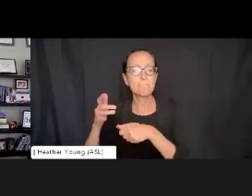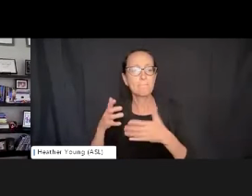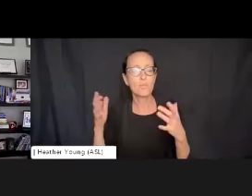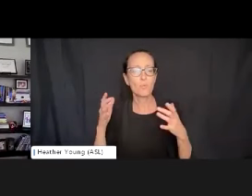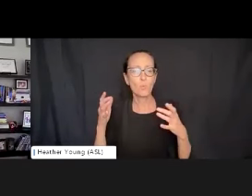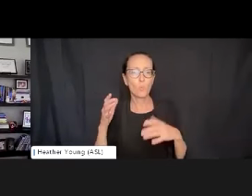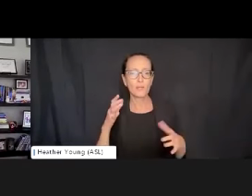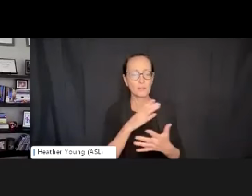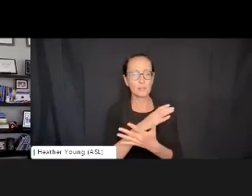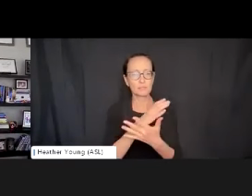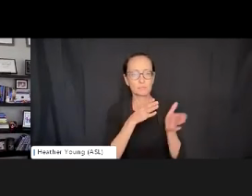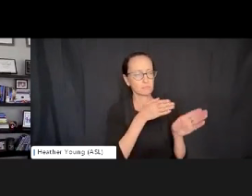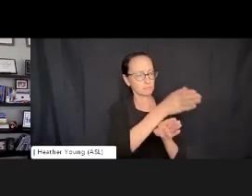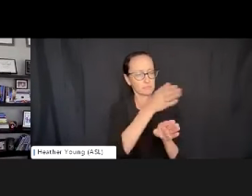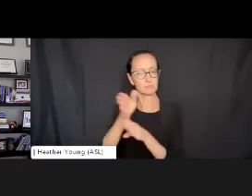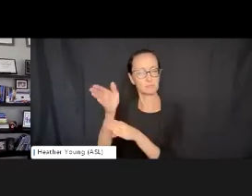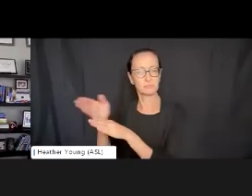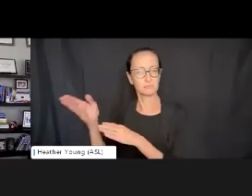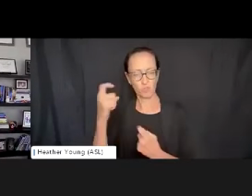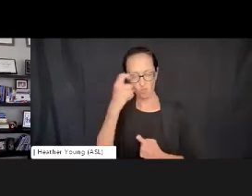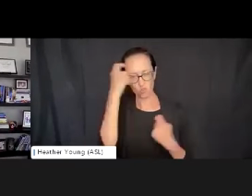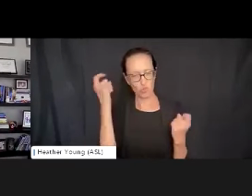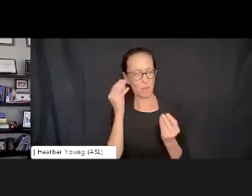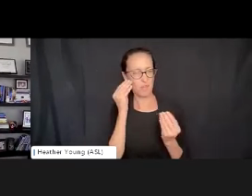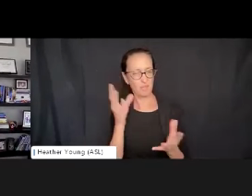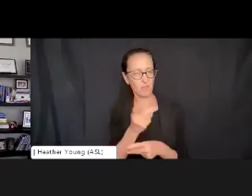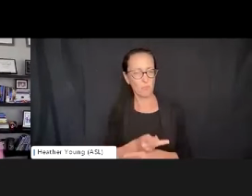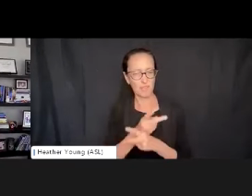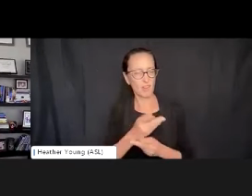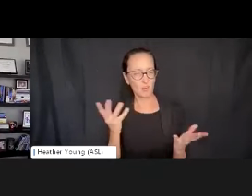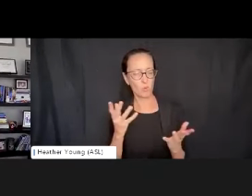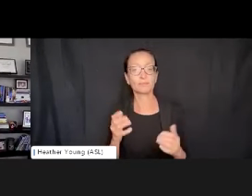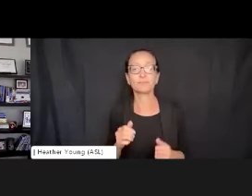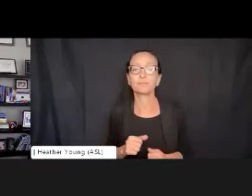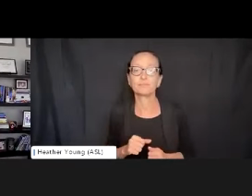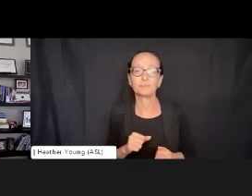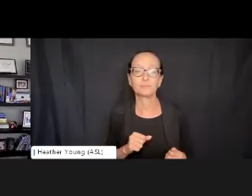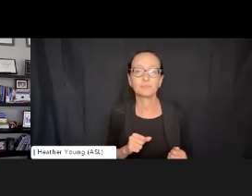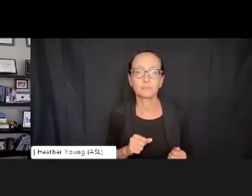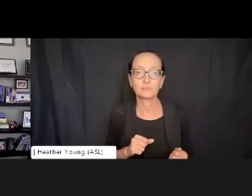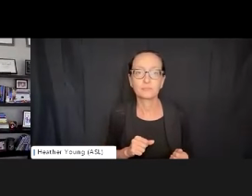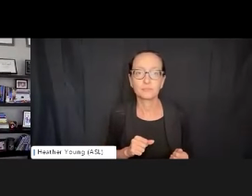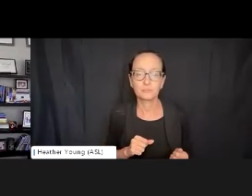at trauma-informed care. So this approach is really meant to be